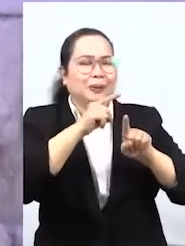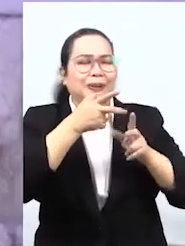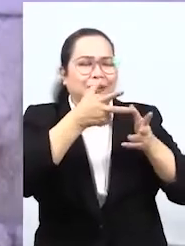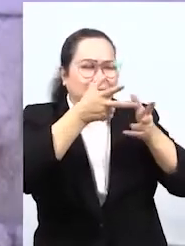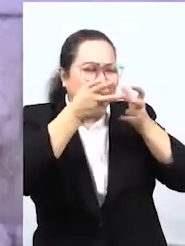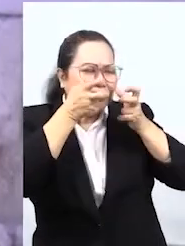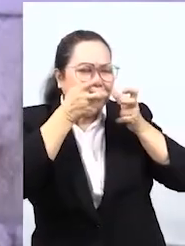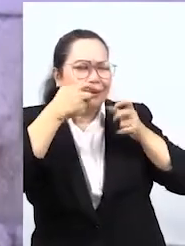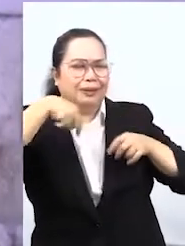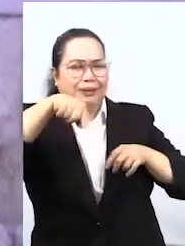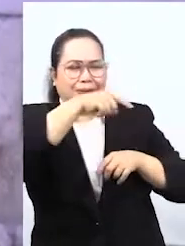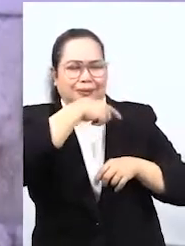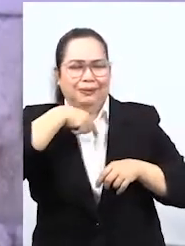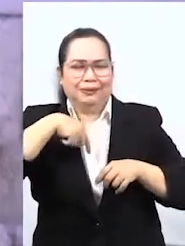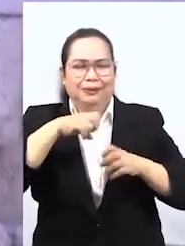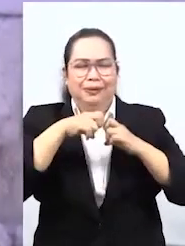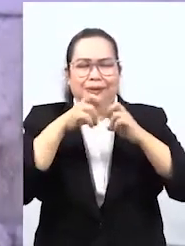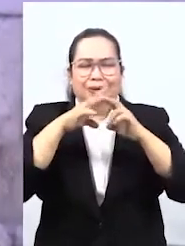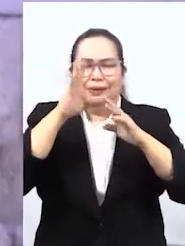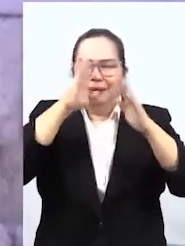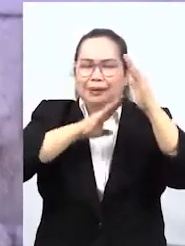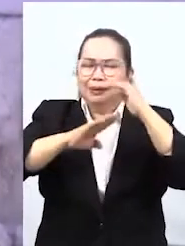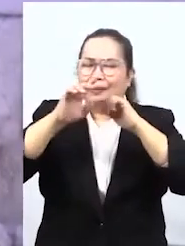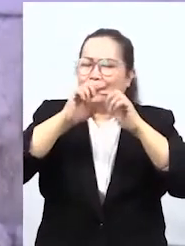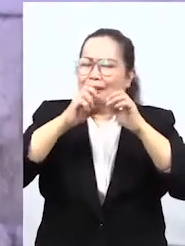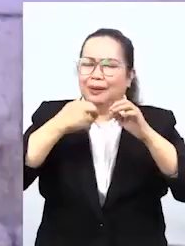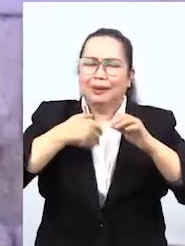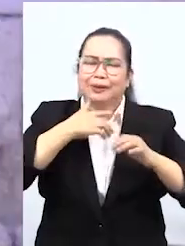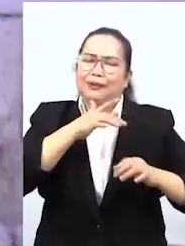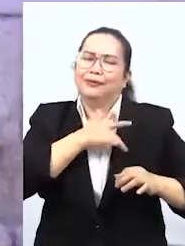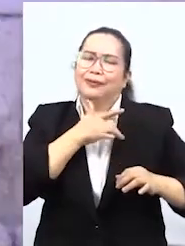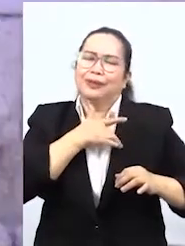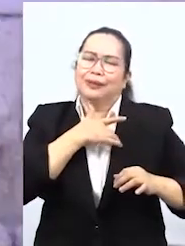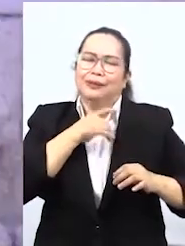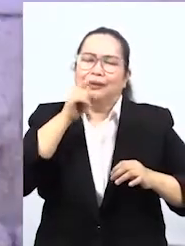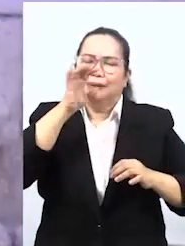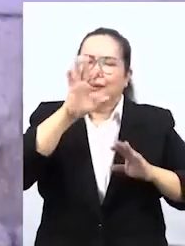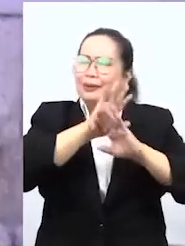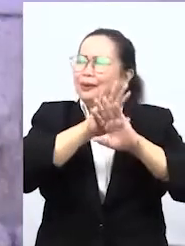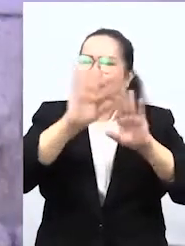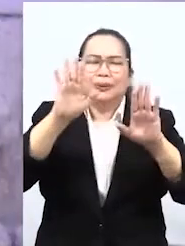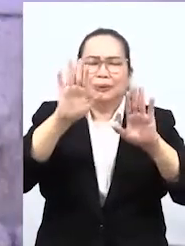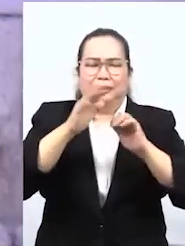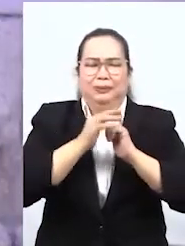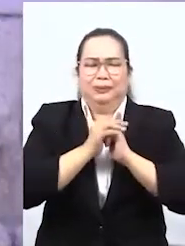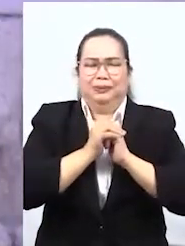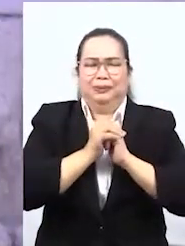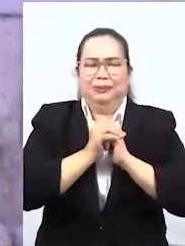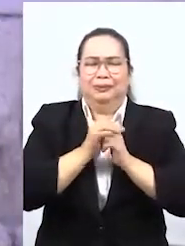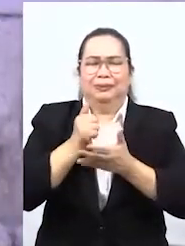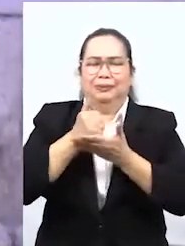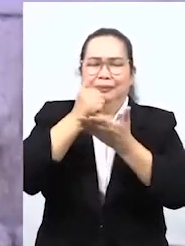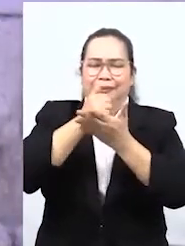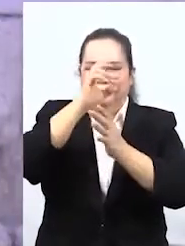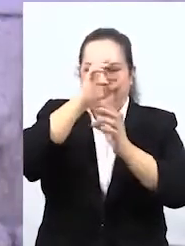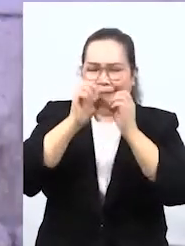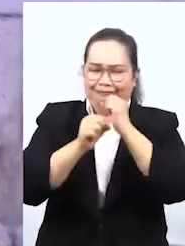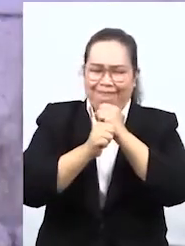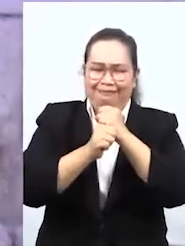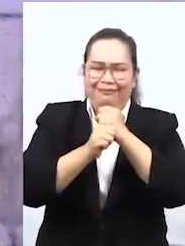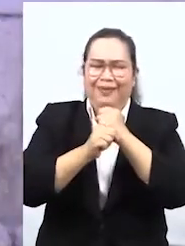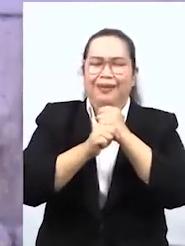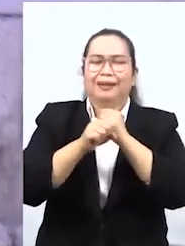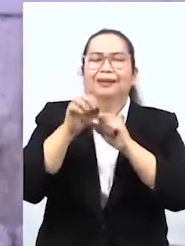us even though sometimes it seems to us that you don't help us to trust in the